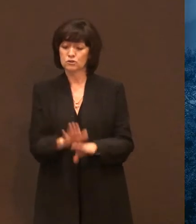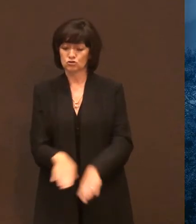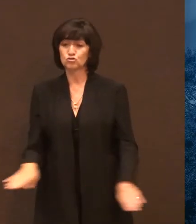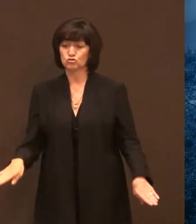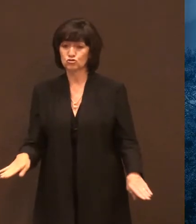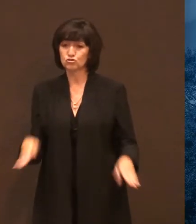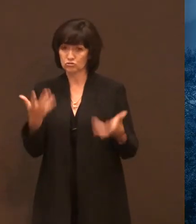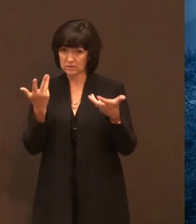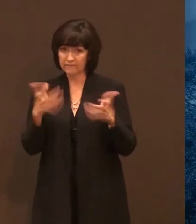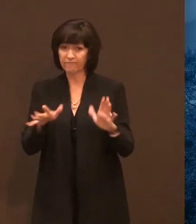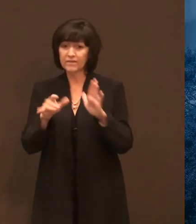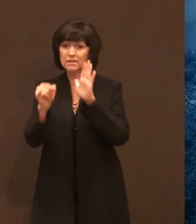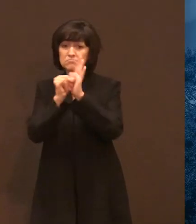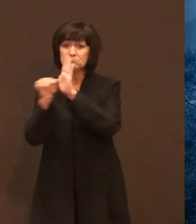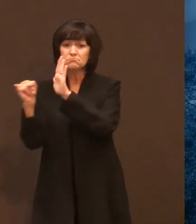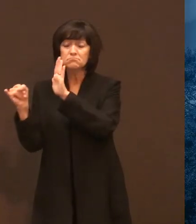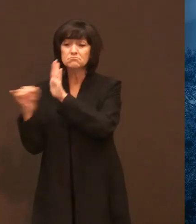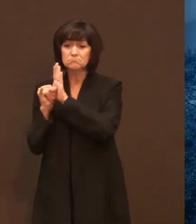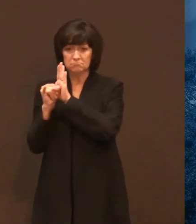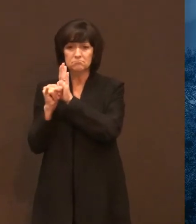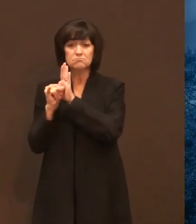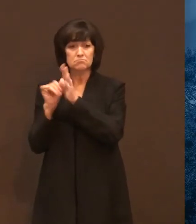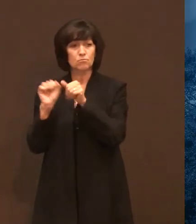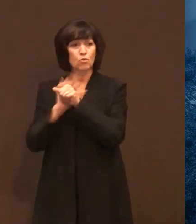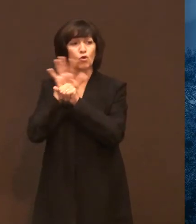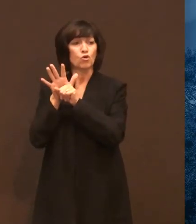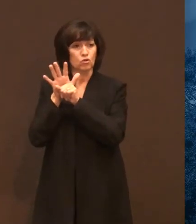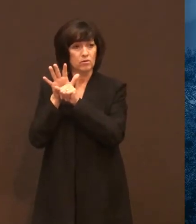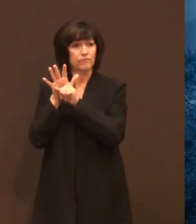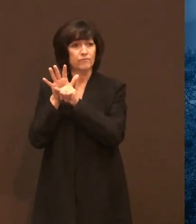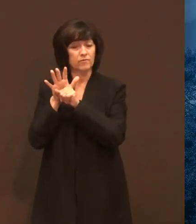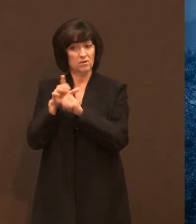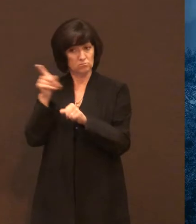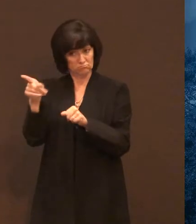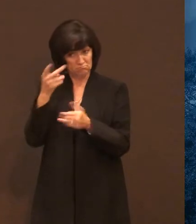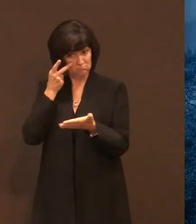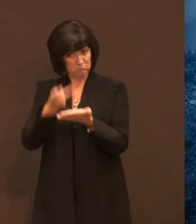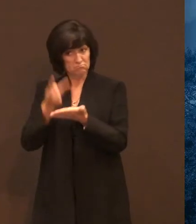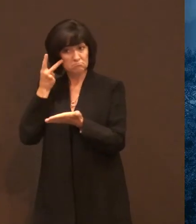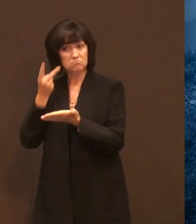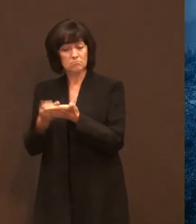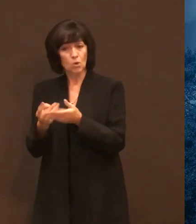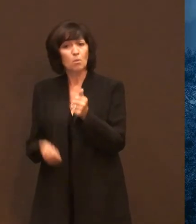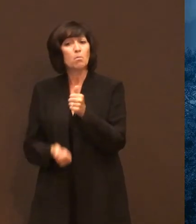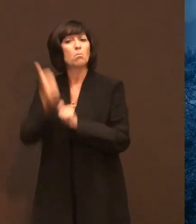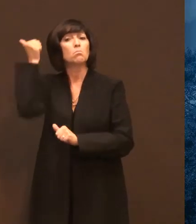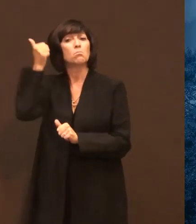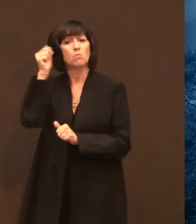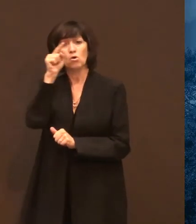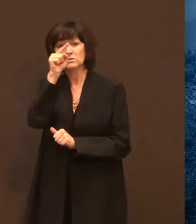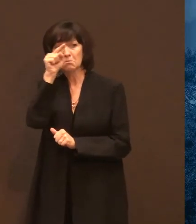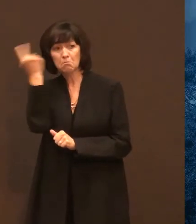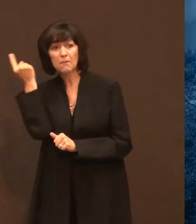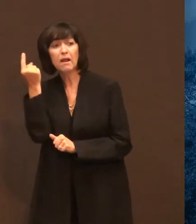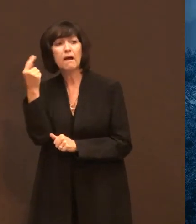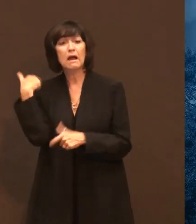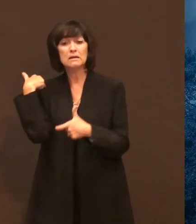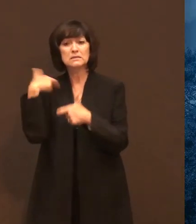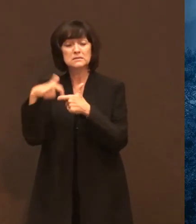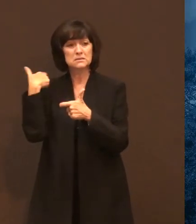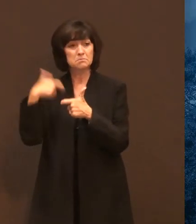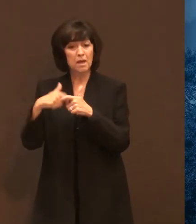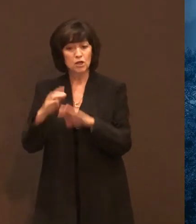COVID-19, is the data showing that Black and Hispanic children are being disproportionately affected like the adult population has